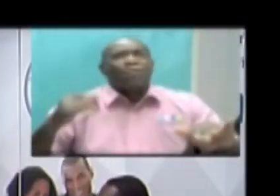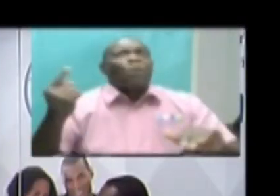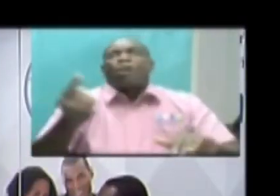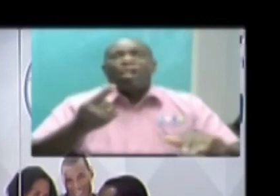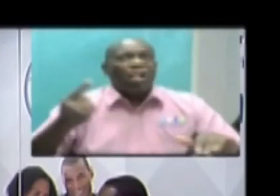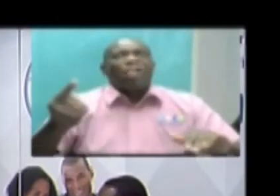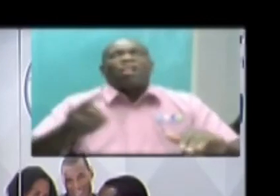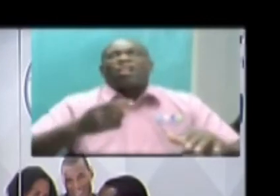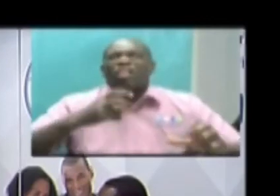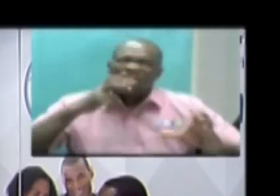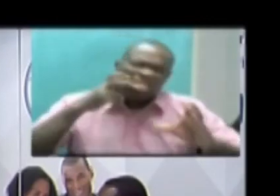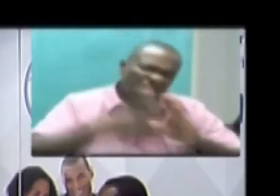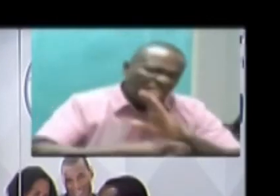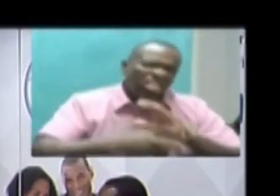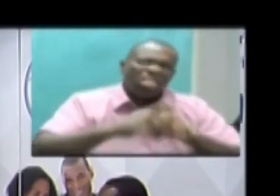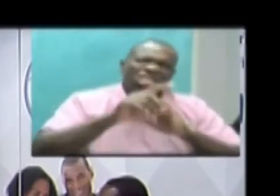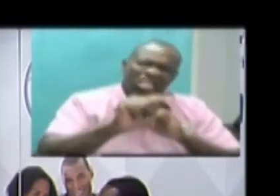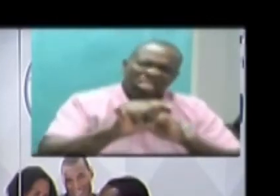Yes,